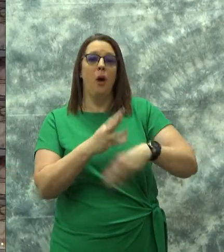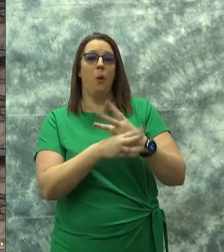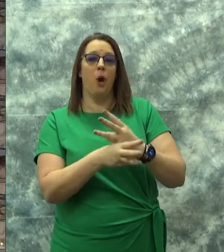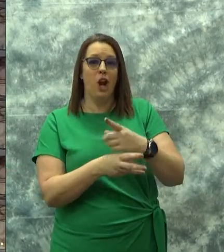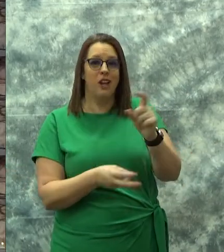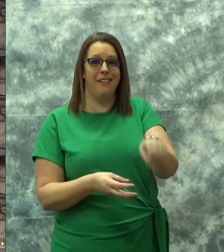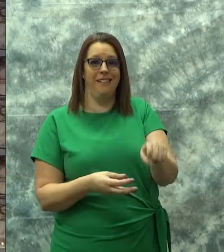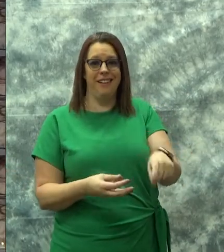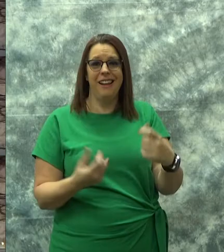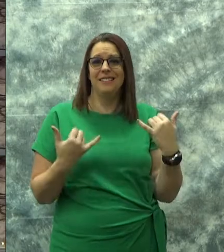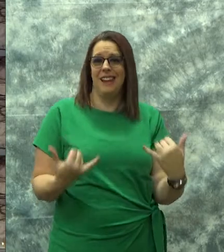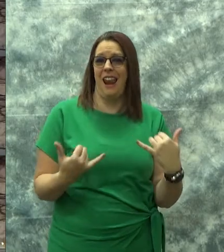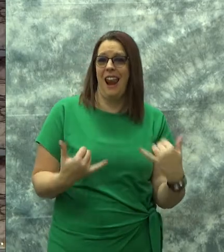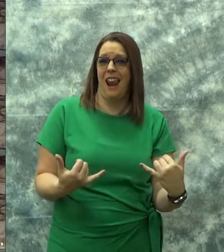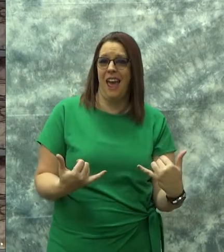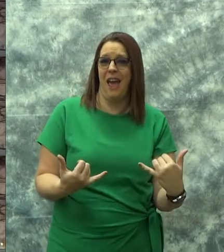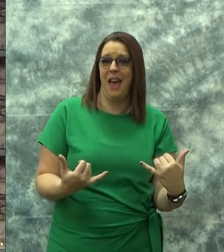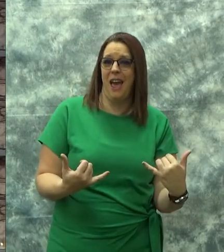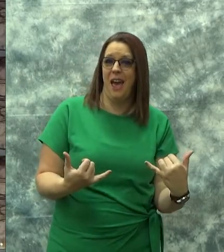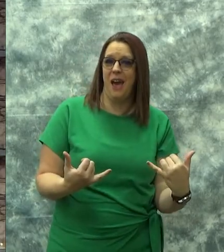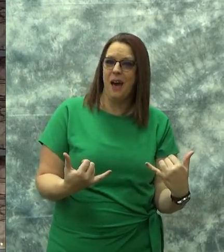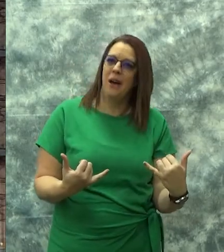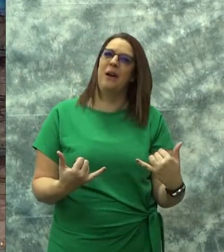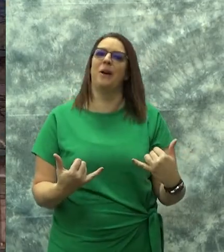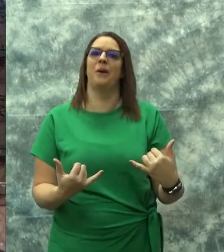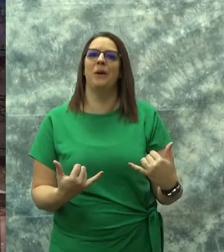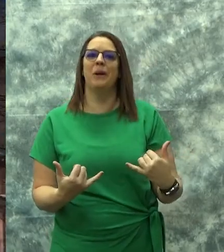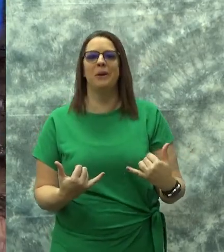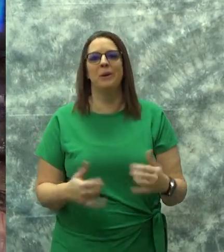around. That's what the world needs